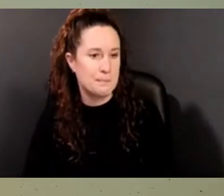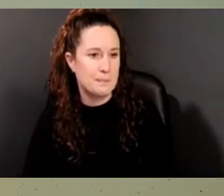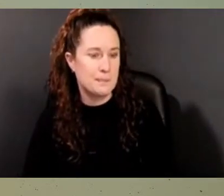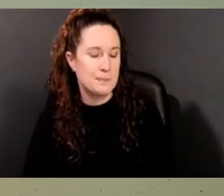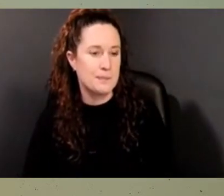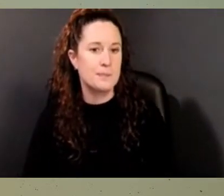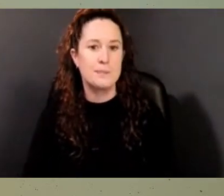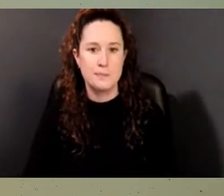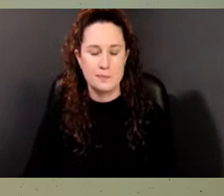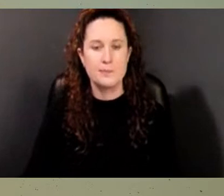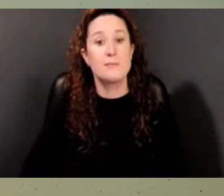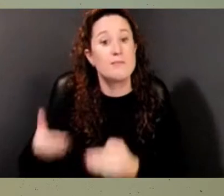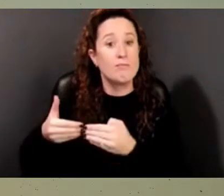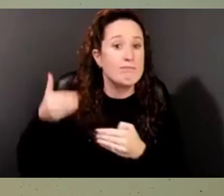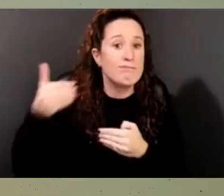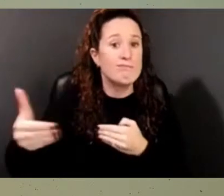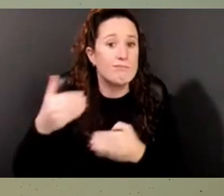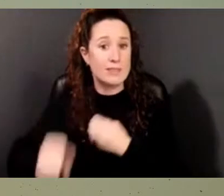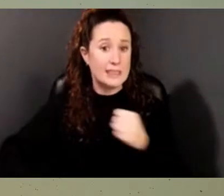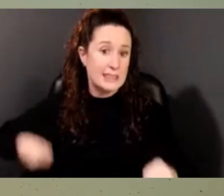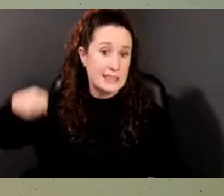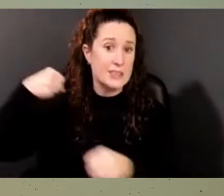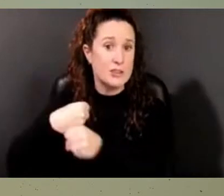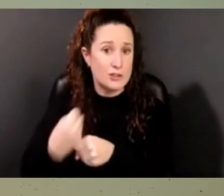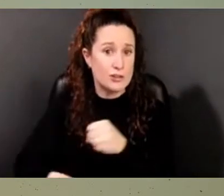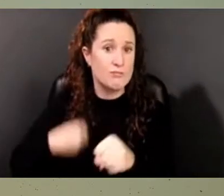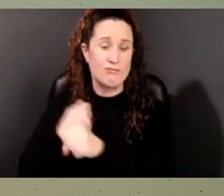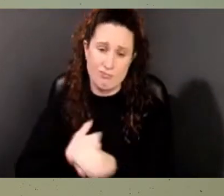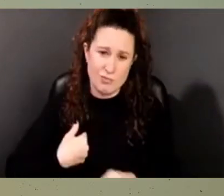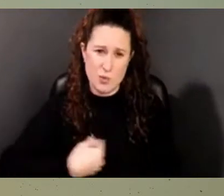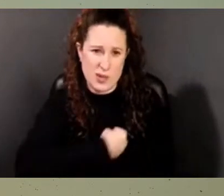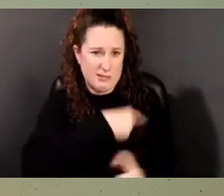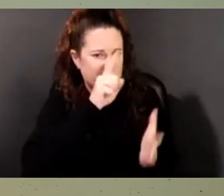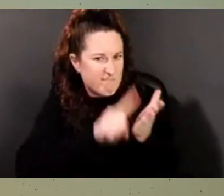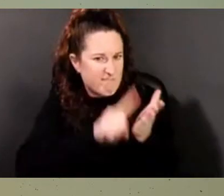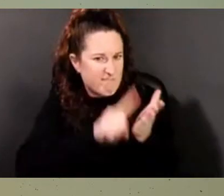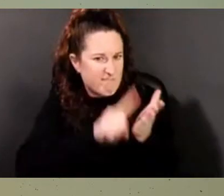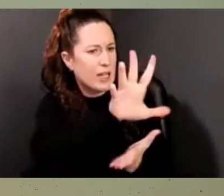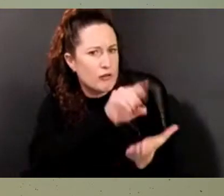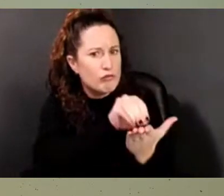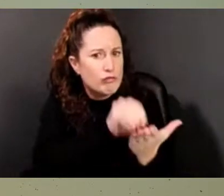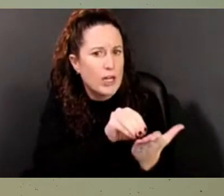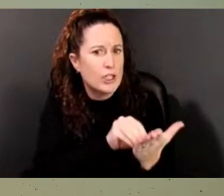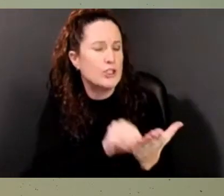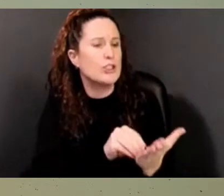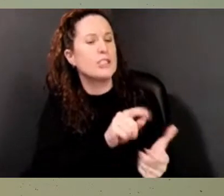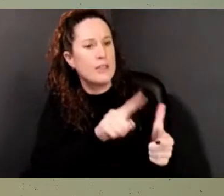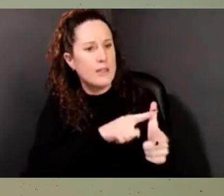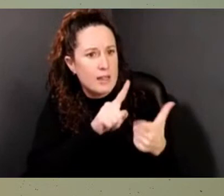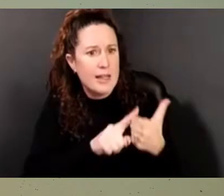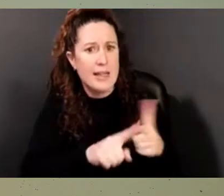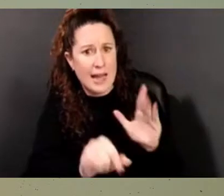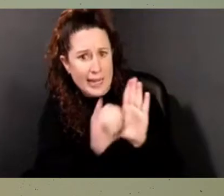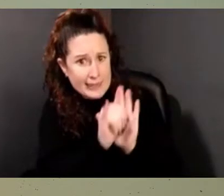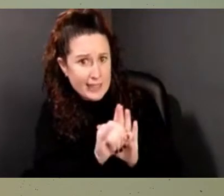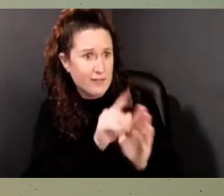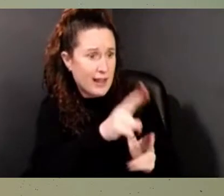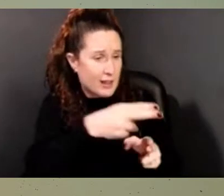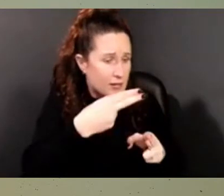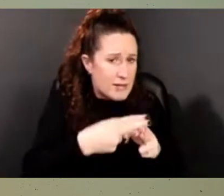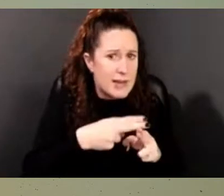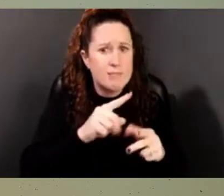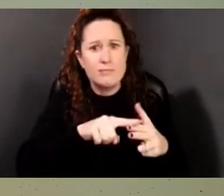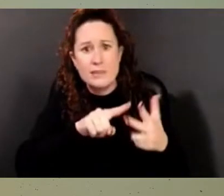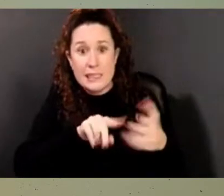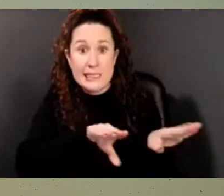Over the years, the division staff researched the Dickinson records, looking for and identifying any reference to death in